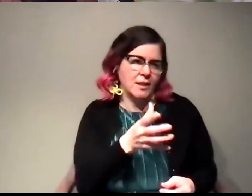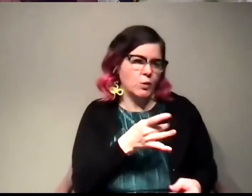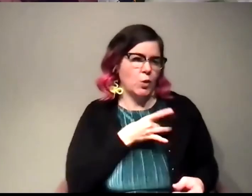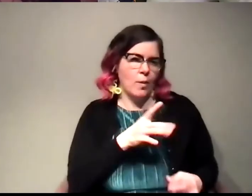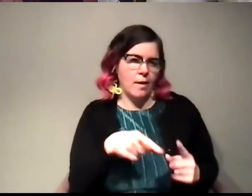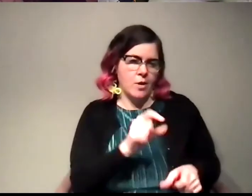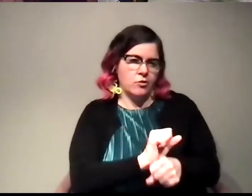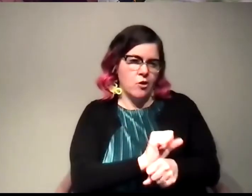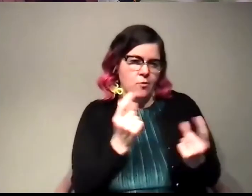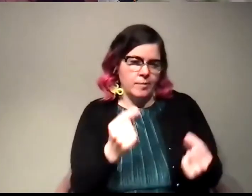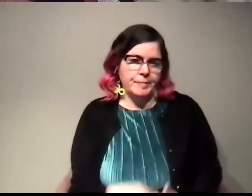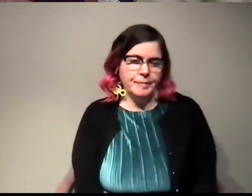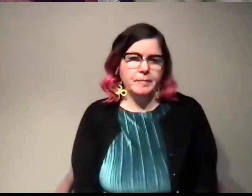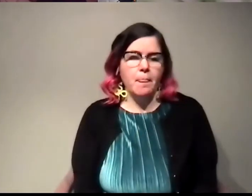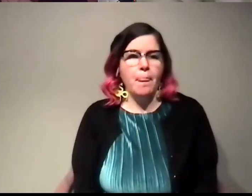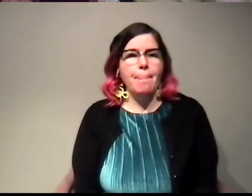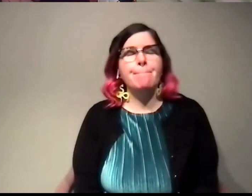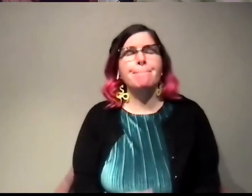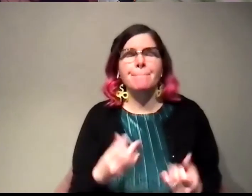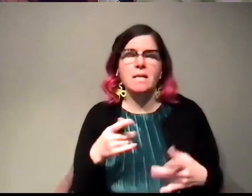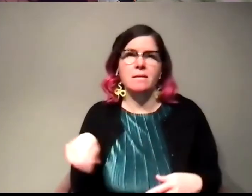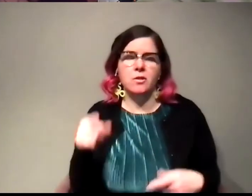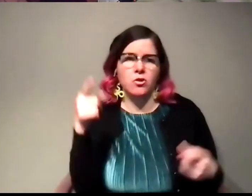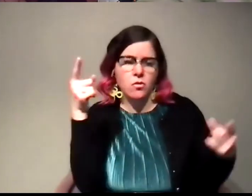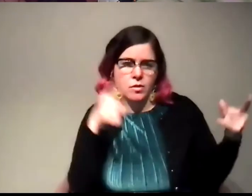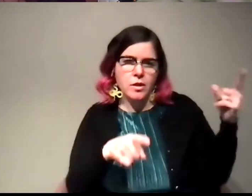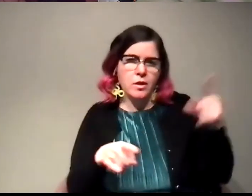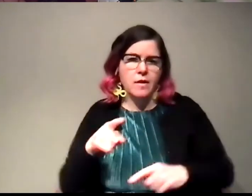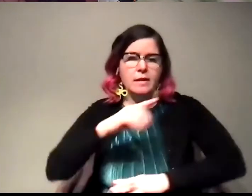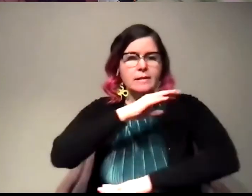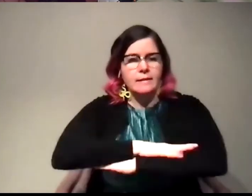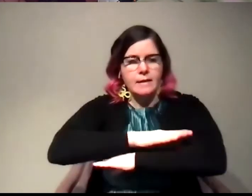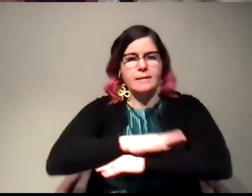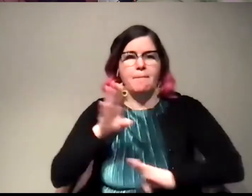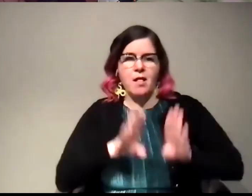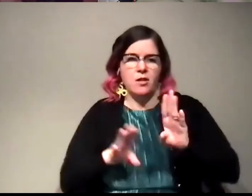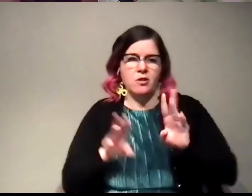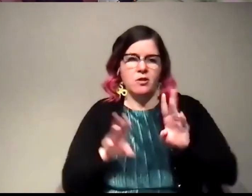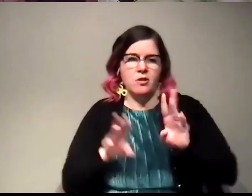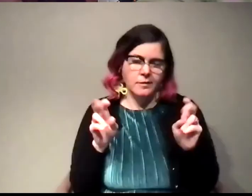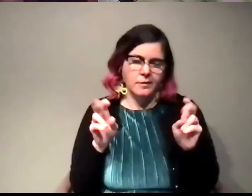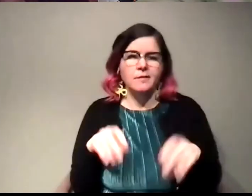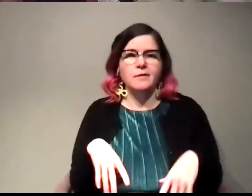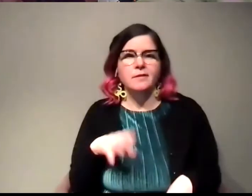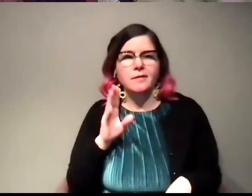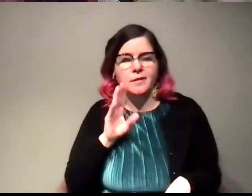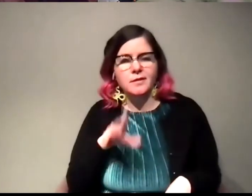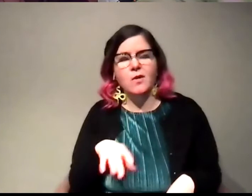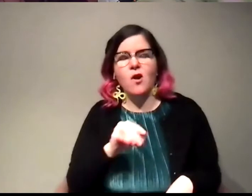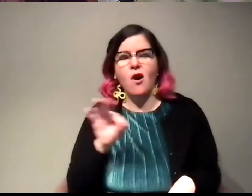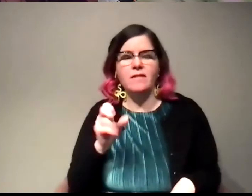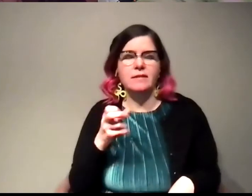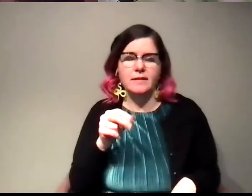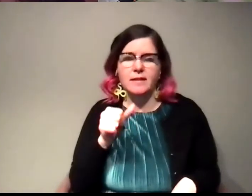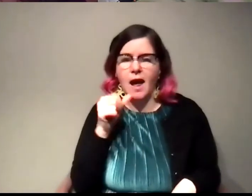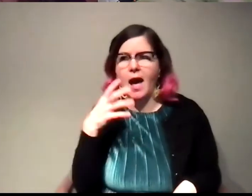I feel like a lot of us would agree that it's the desk biology that we do. So, you know, on the off seasons when you're not out in the